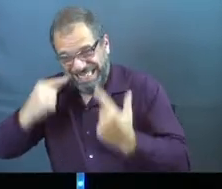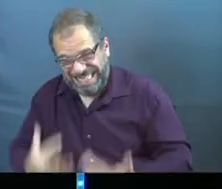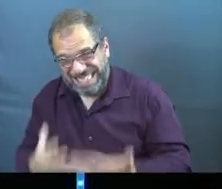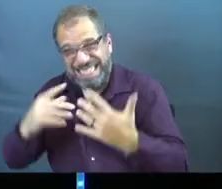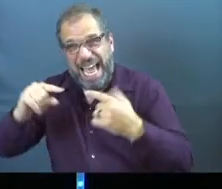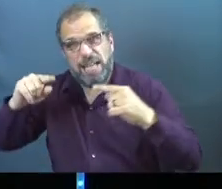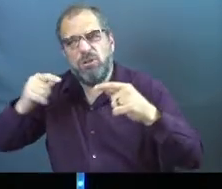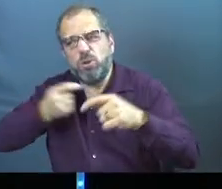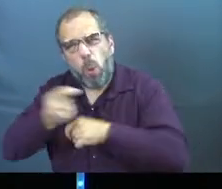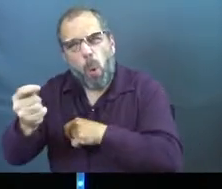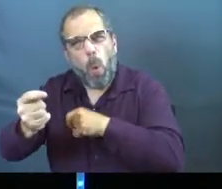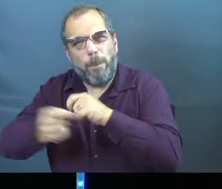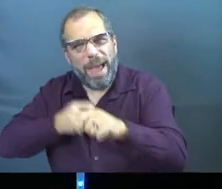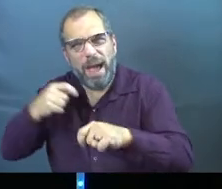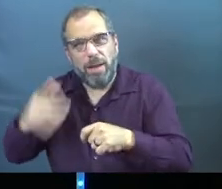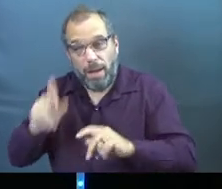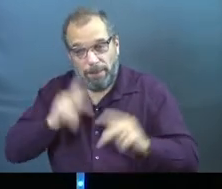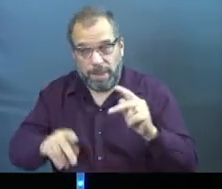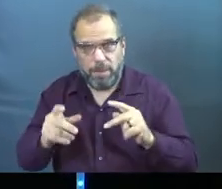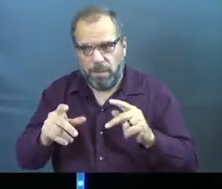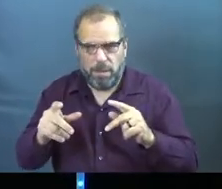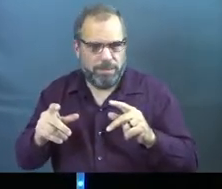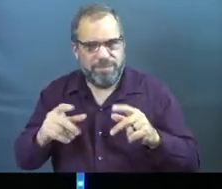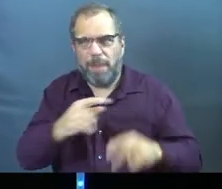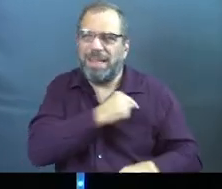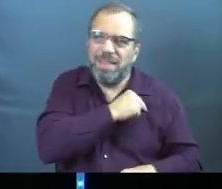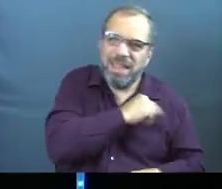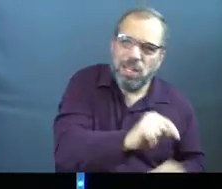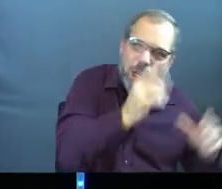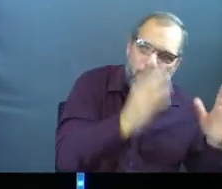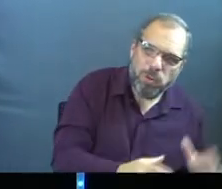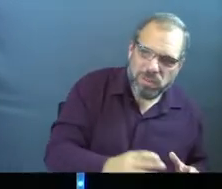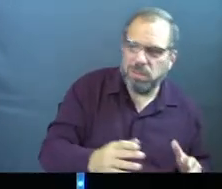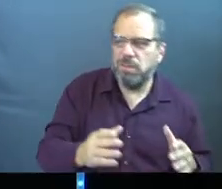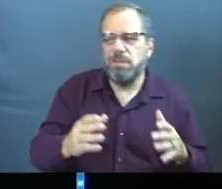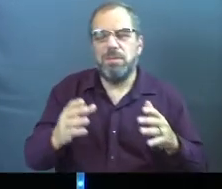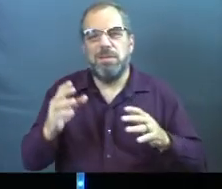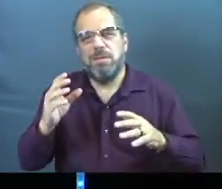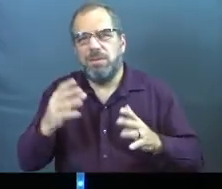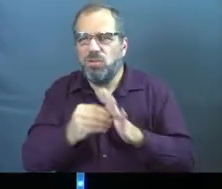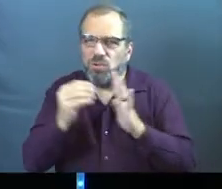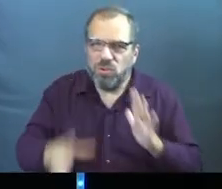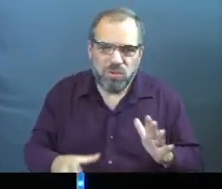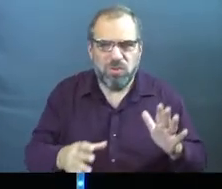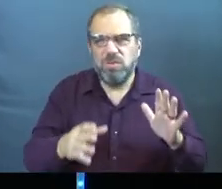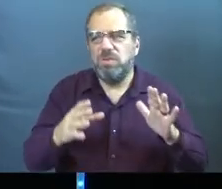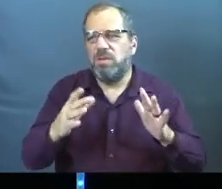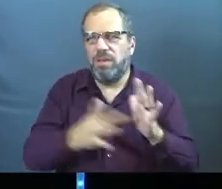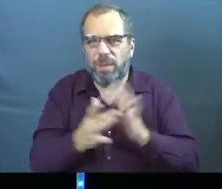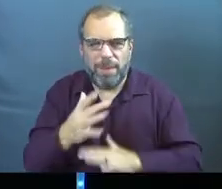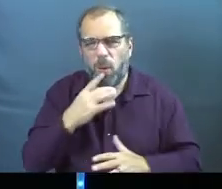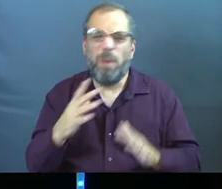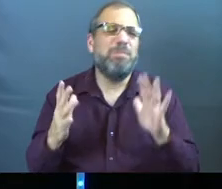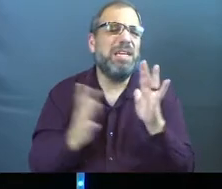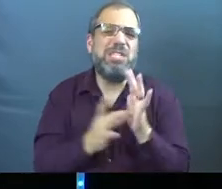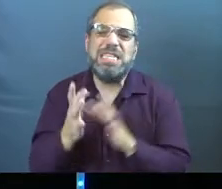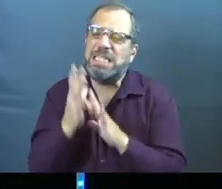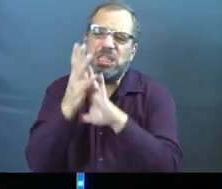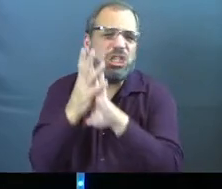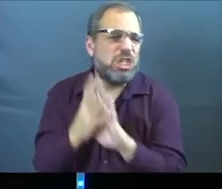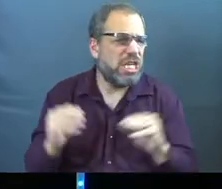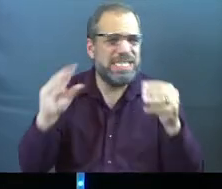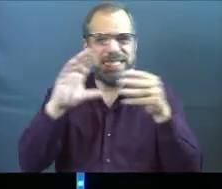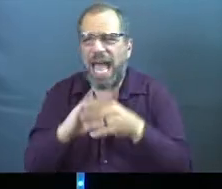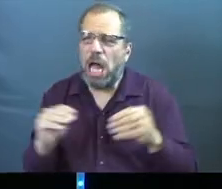in torment. So people go back and forth. Theologians like kind of disagree on some of this because some are like, well, Jesus is just telling a story. We don't actually